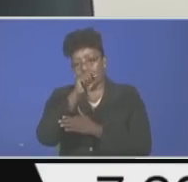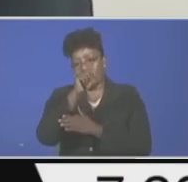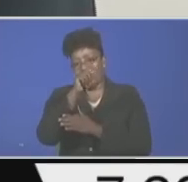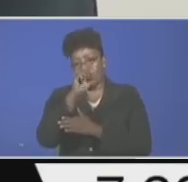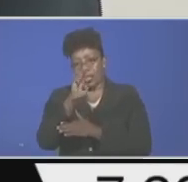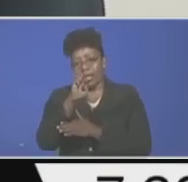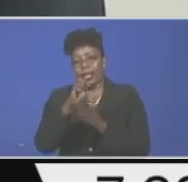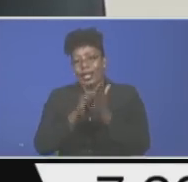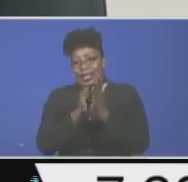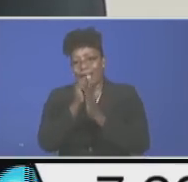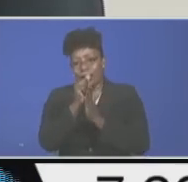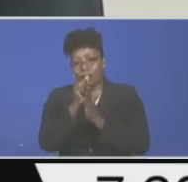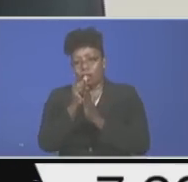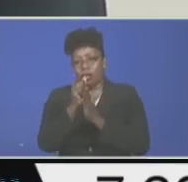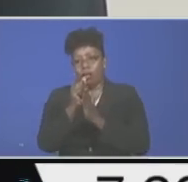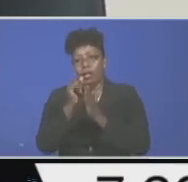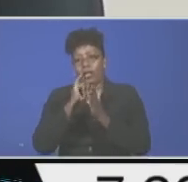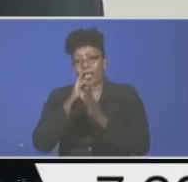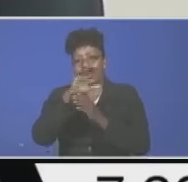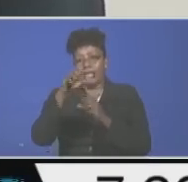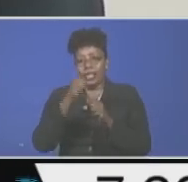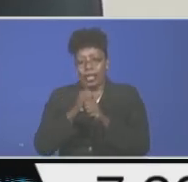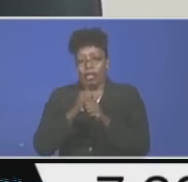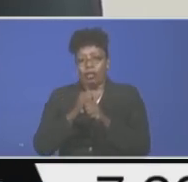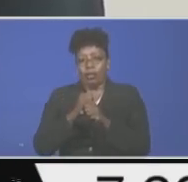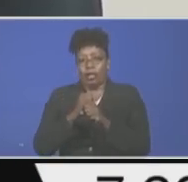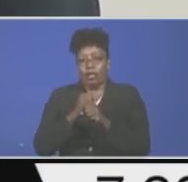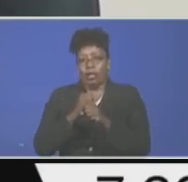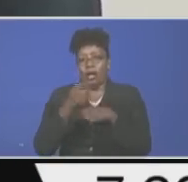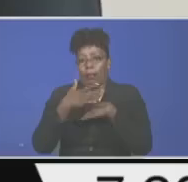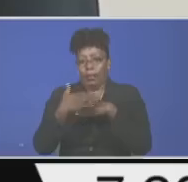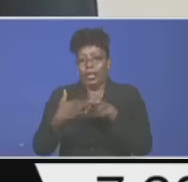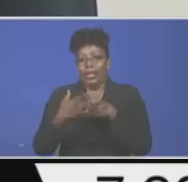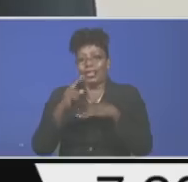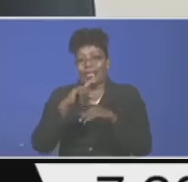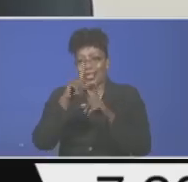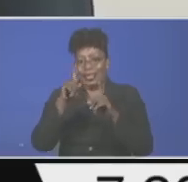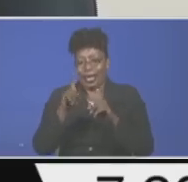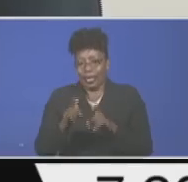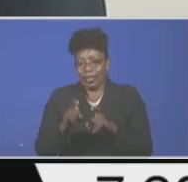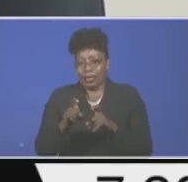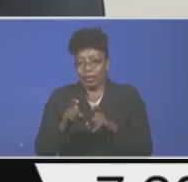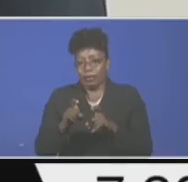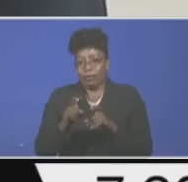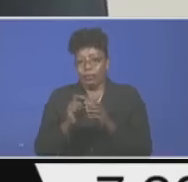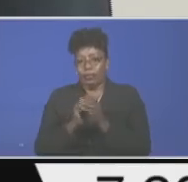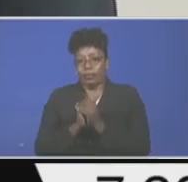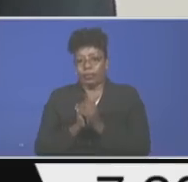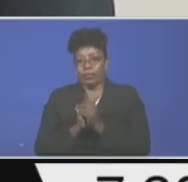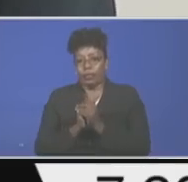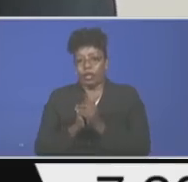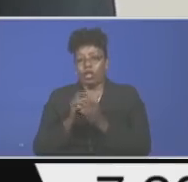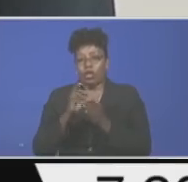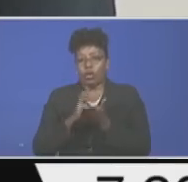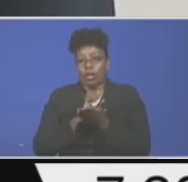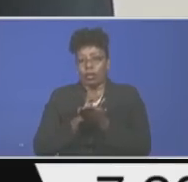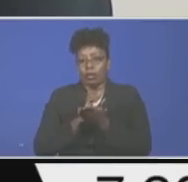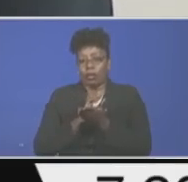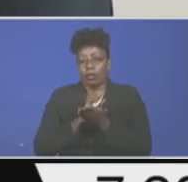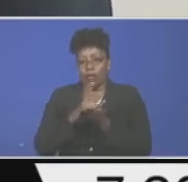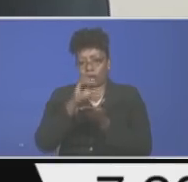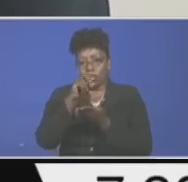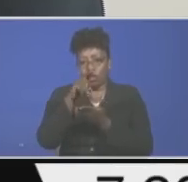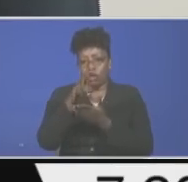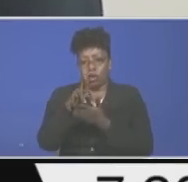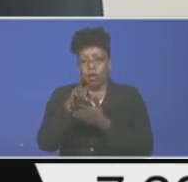a yearly annual blood test, a PSA, prostate-specific antigen blood test, we can cure you at almost